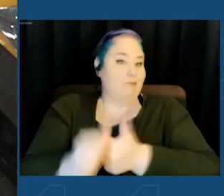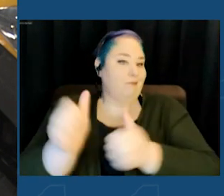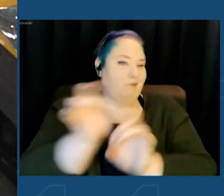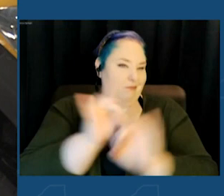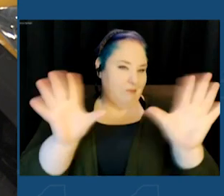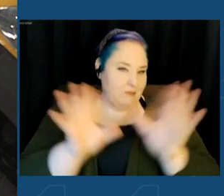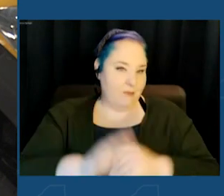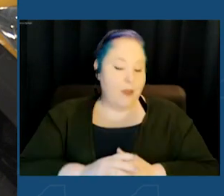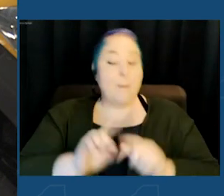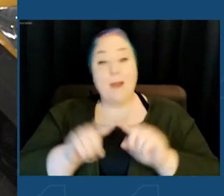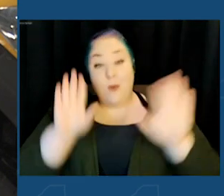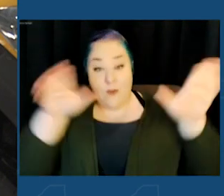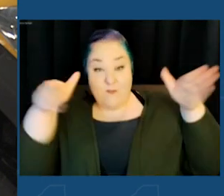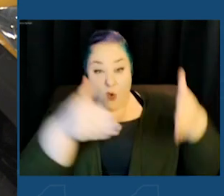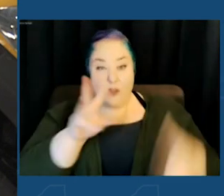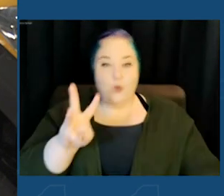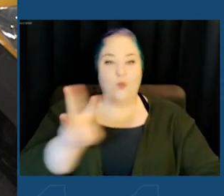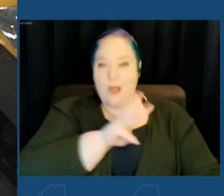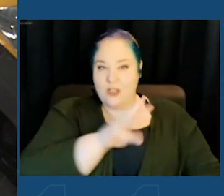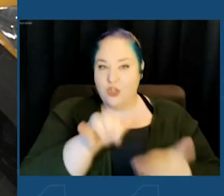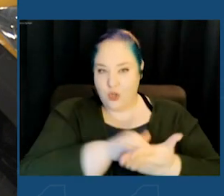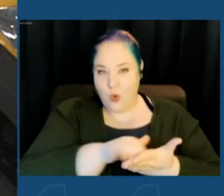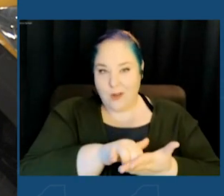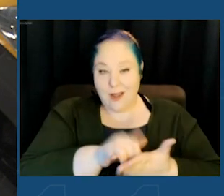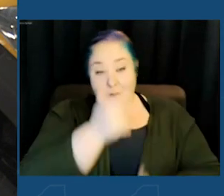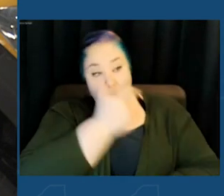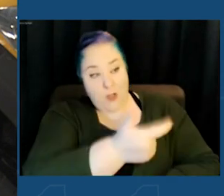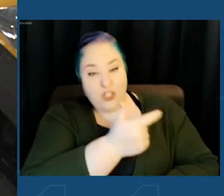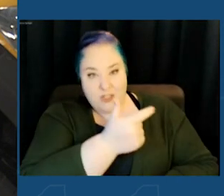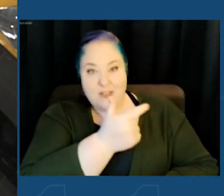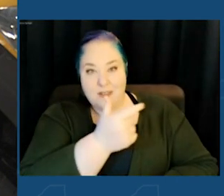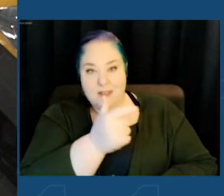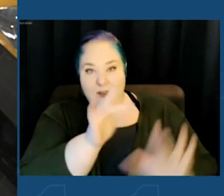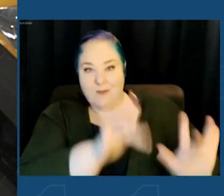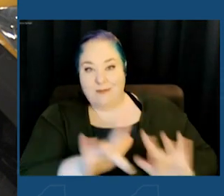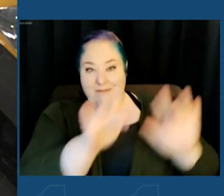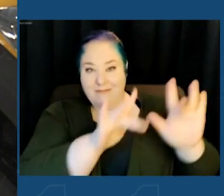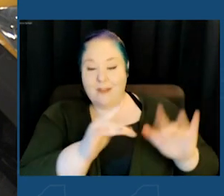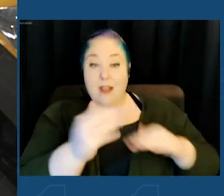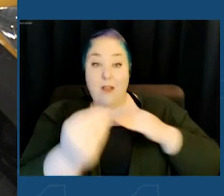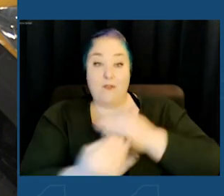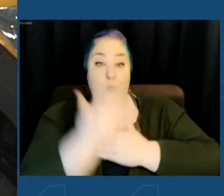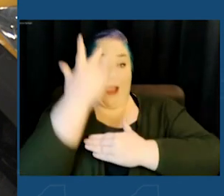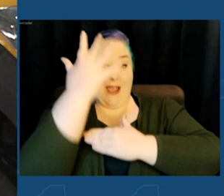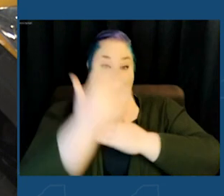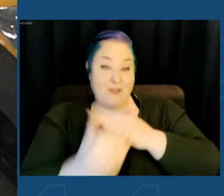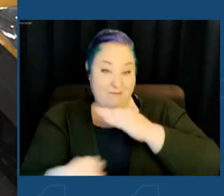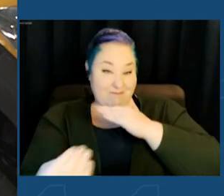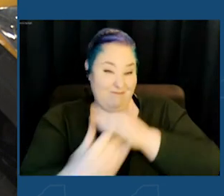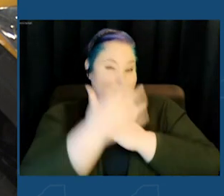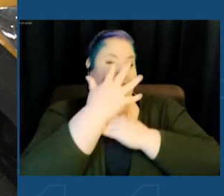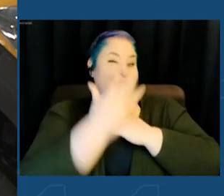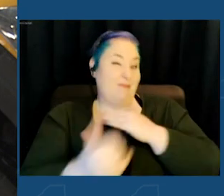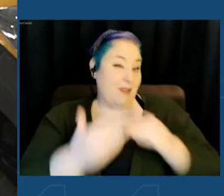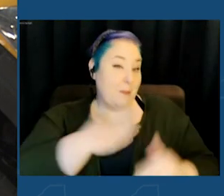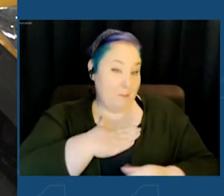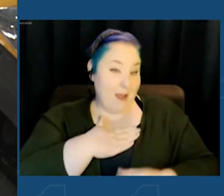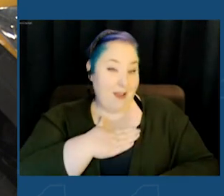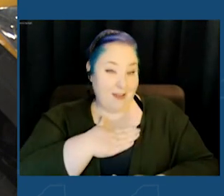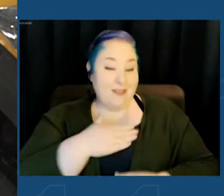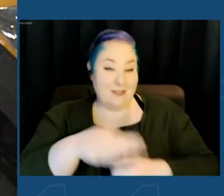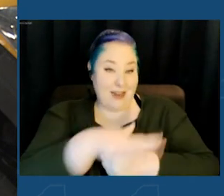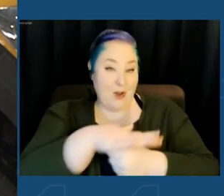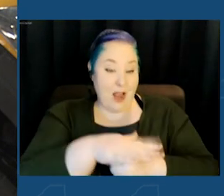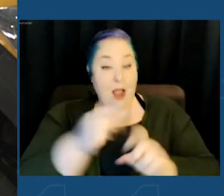on Western New York I was just watching video of the Waves crashing into my neighborhood um I am from